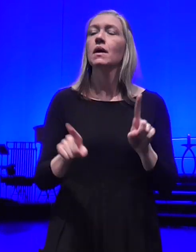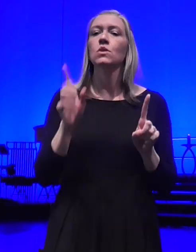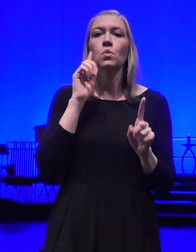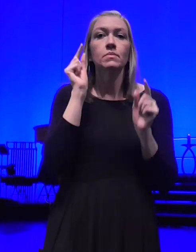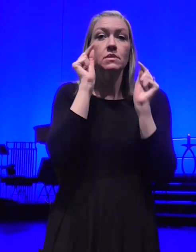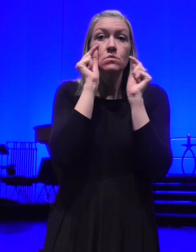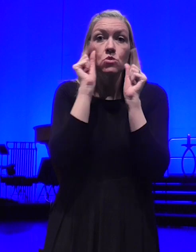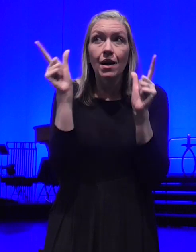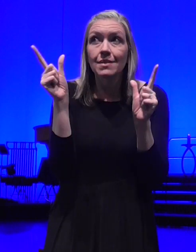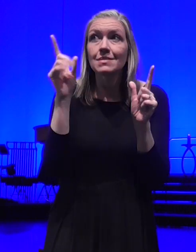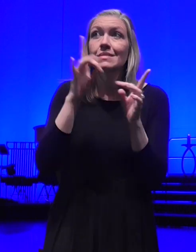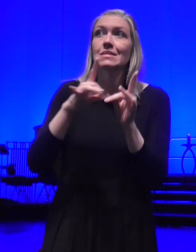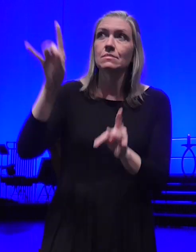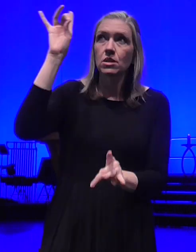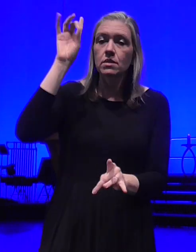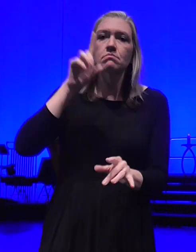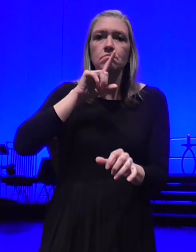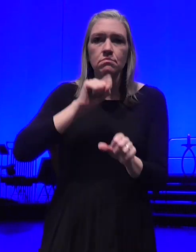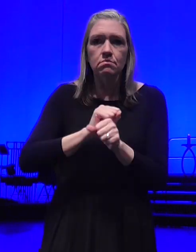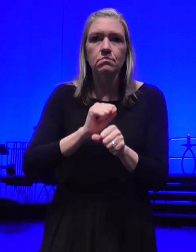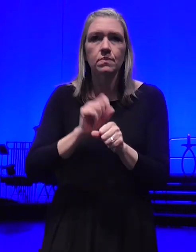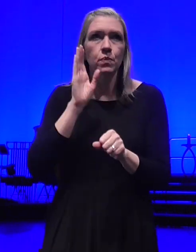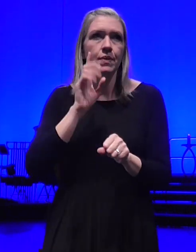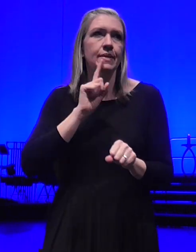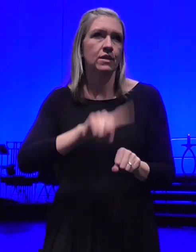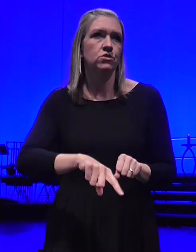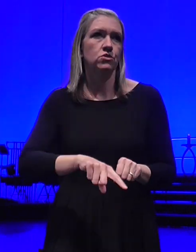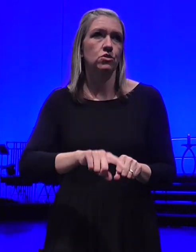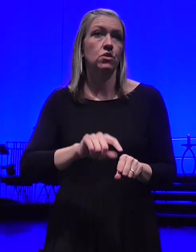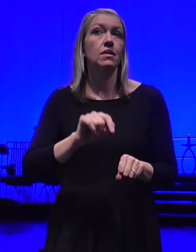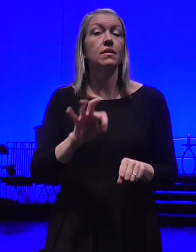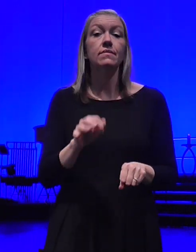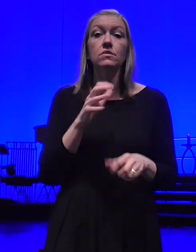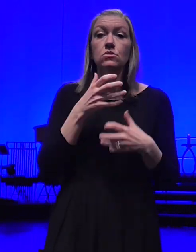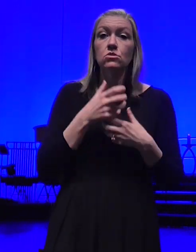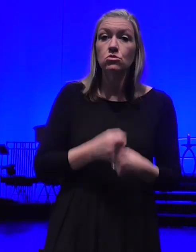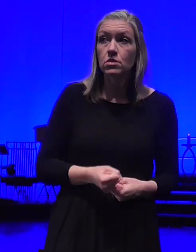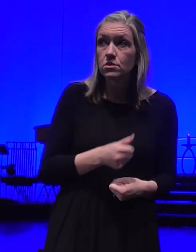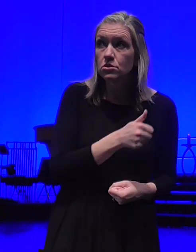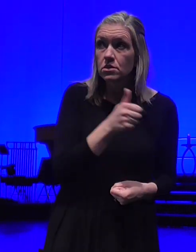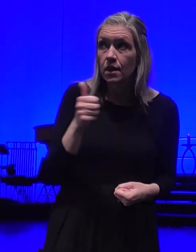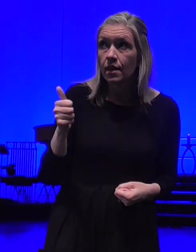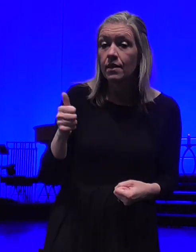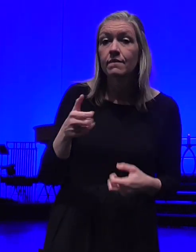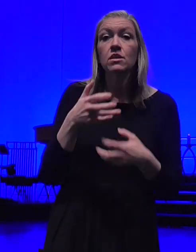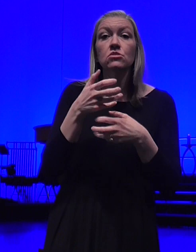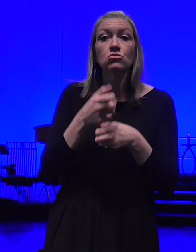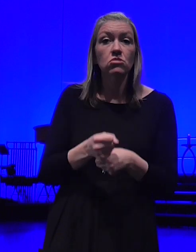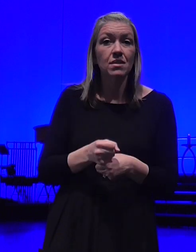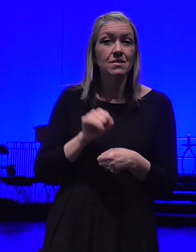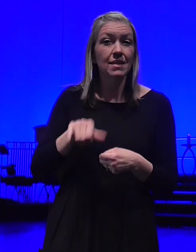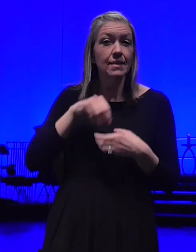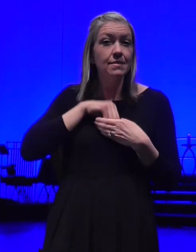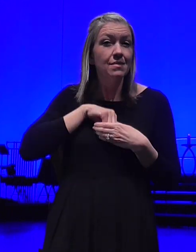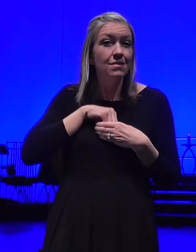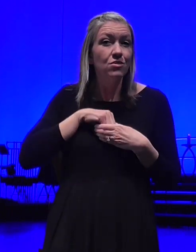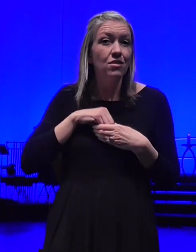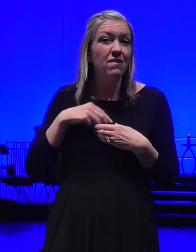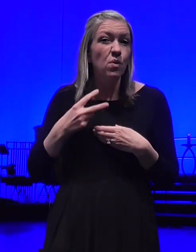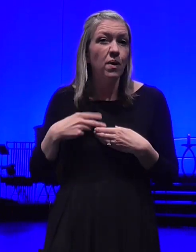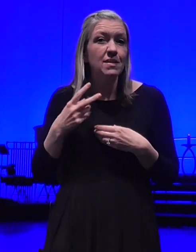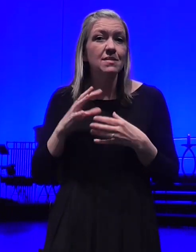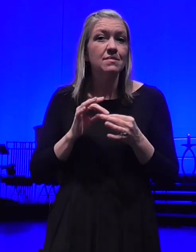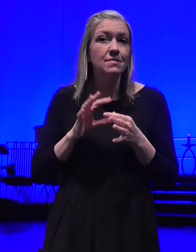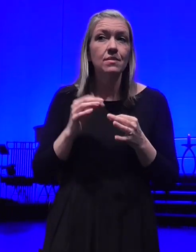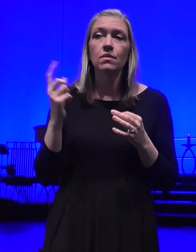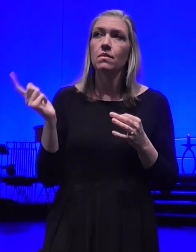how Spirit does answer you if you trust yourself and you trust that inner voice that is